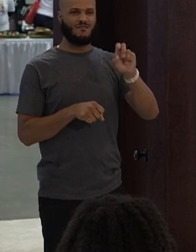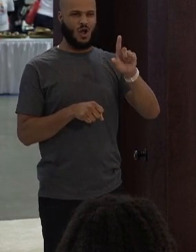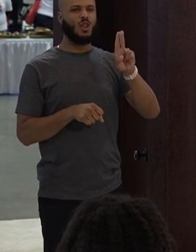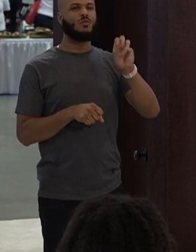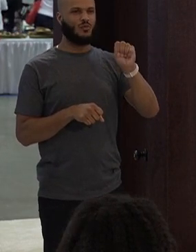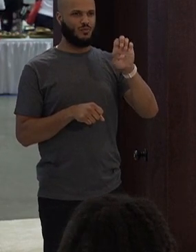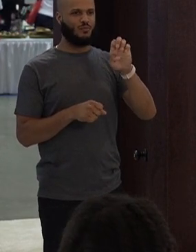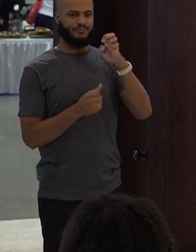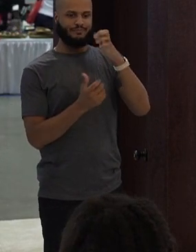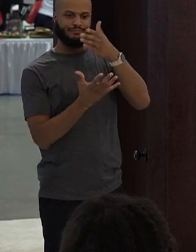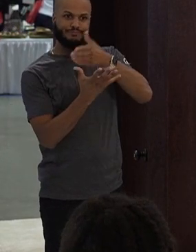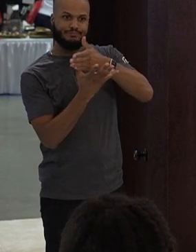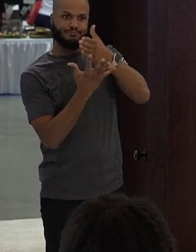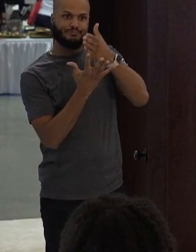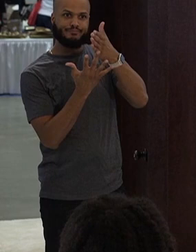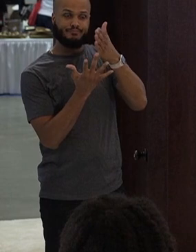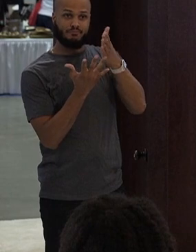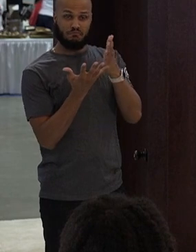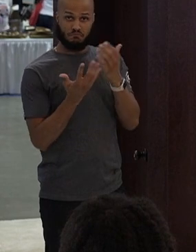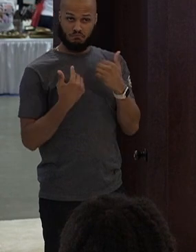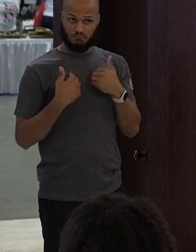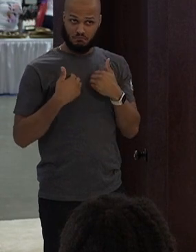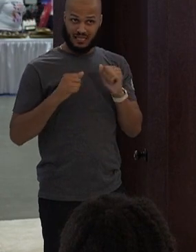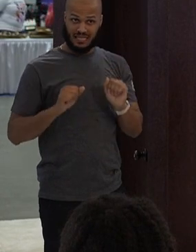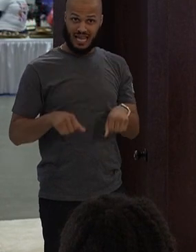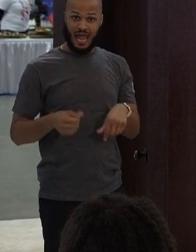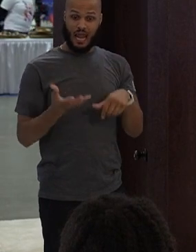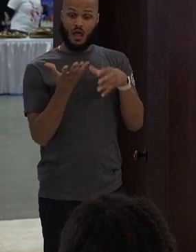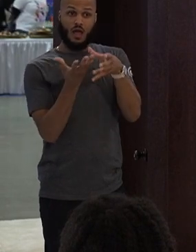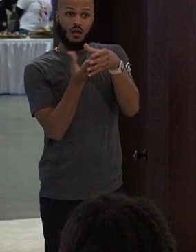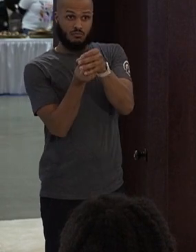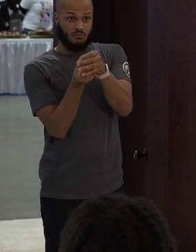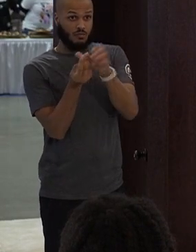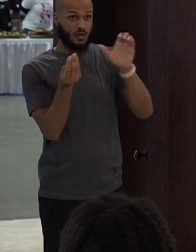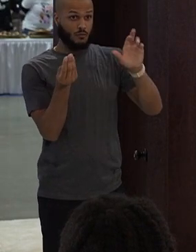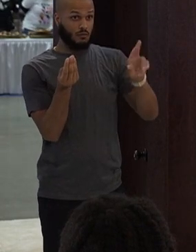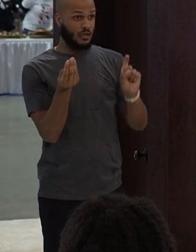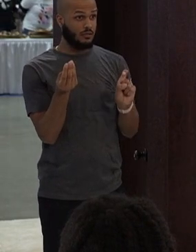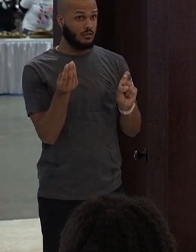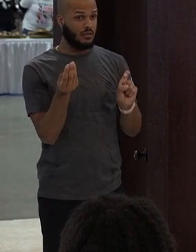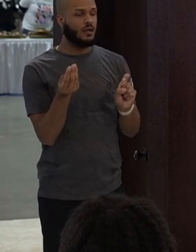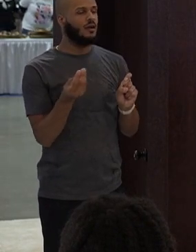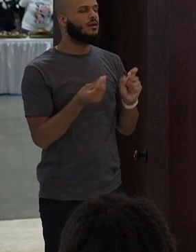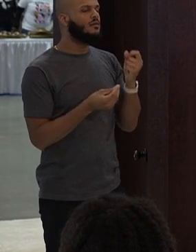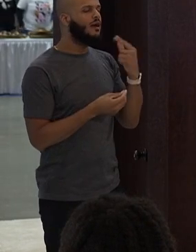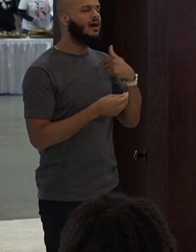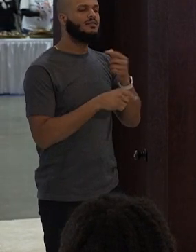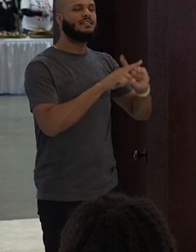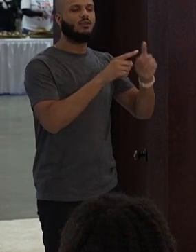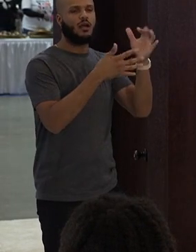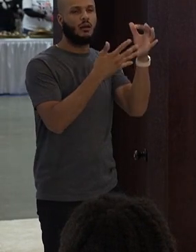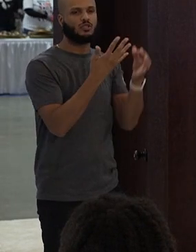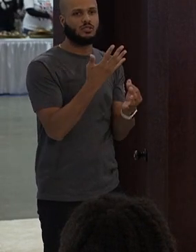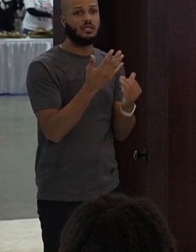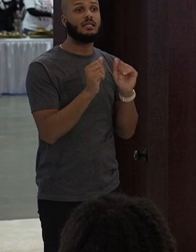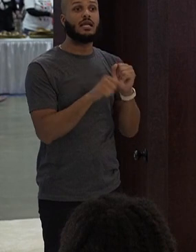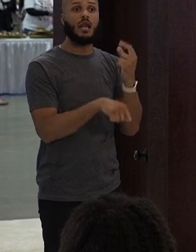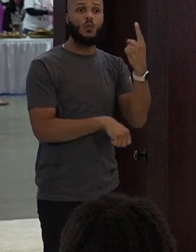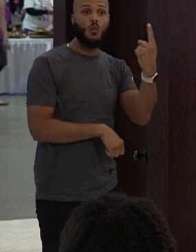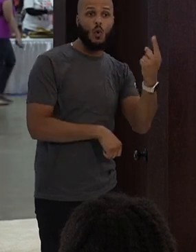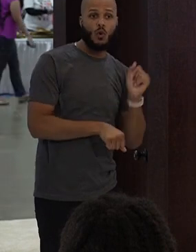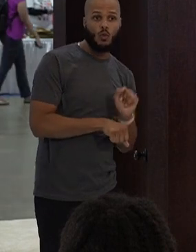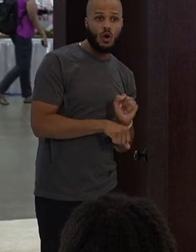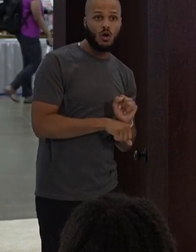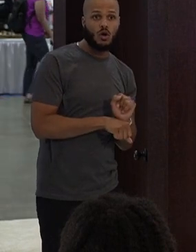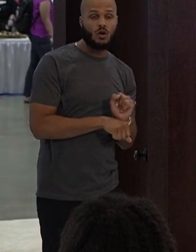so so we have a number of different options for registering copyrights. You can register a single work,